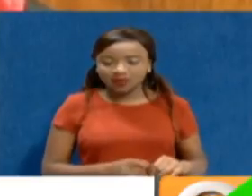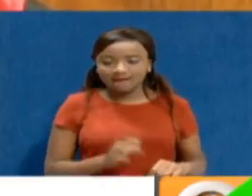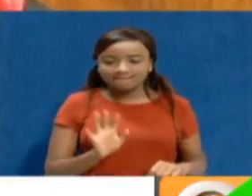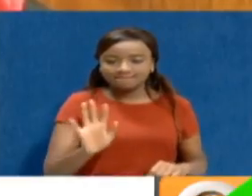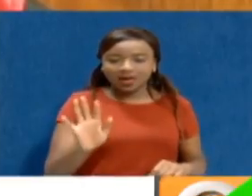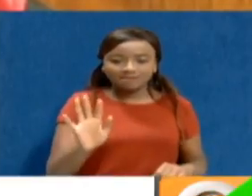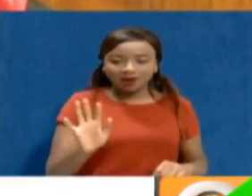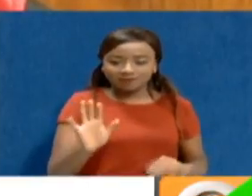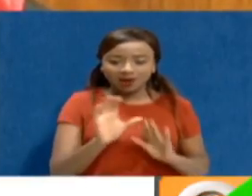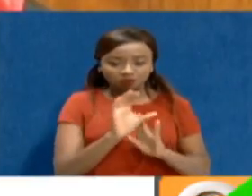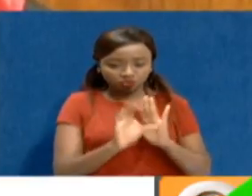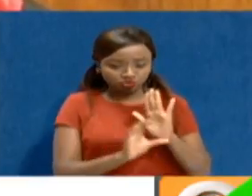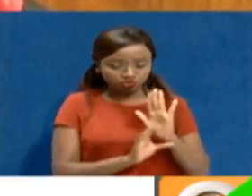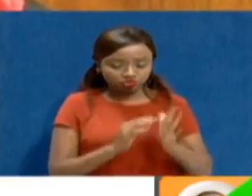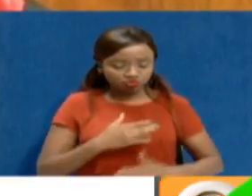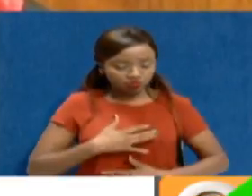fidelity to its constitution